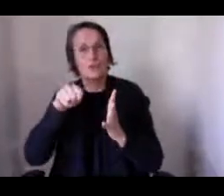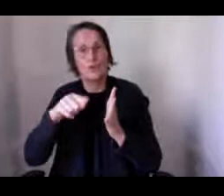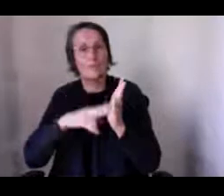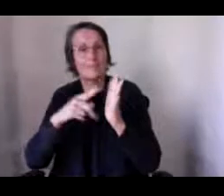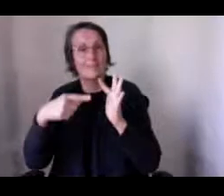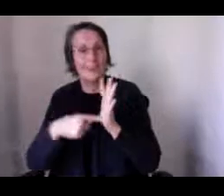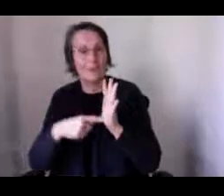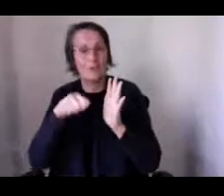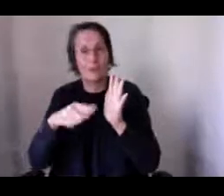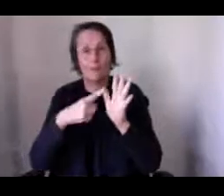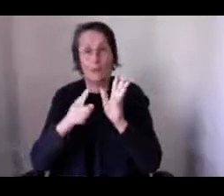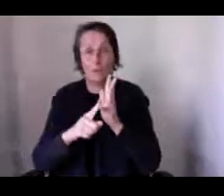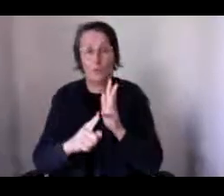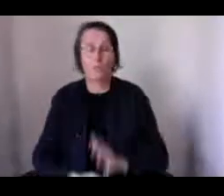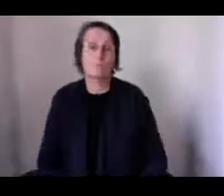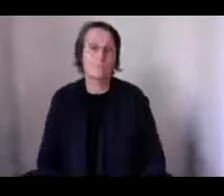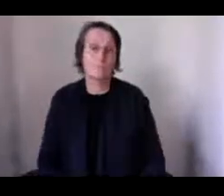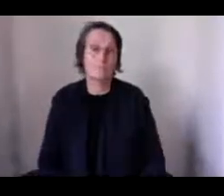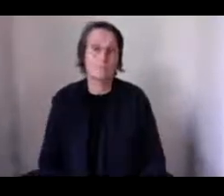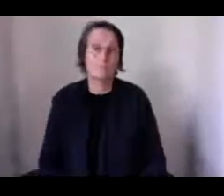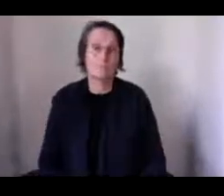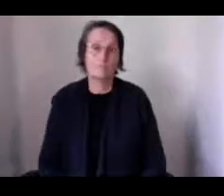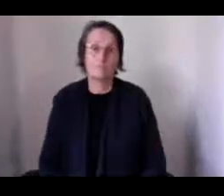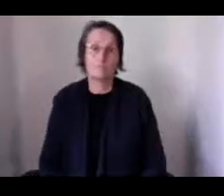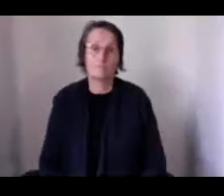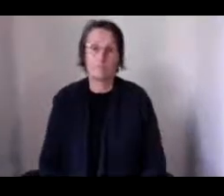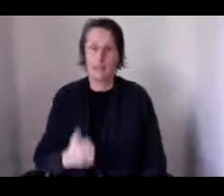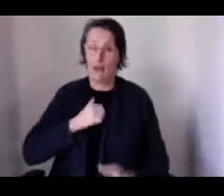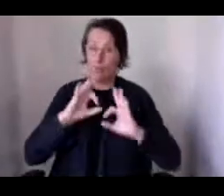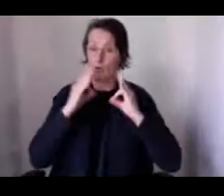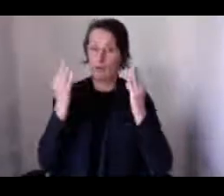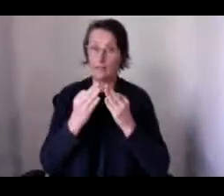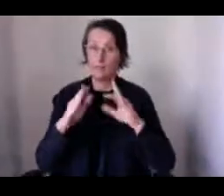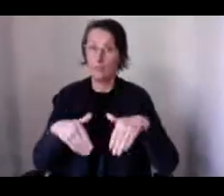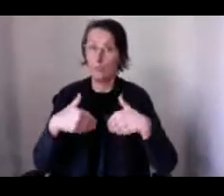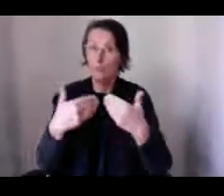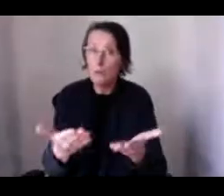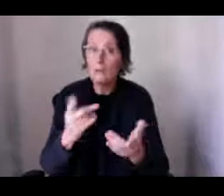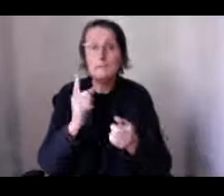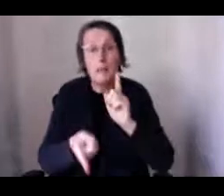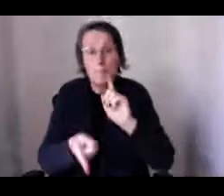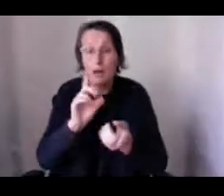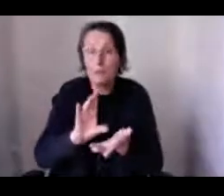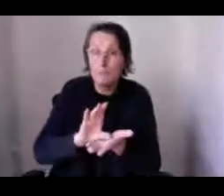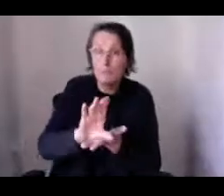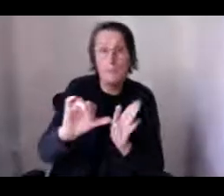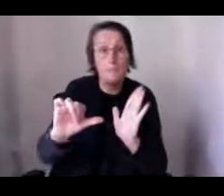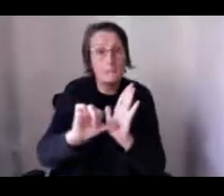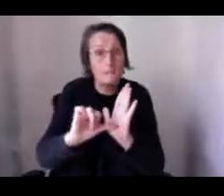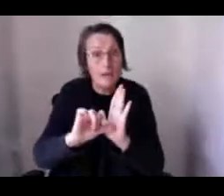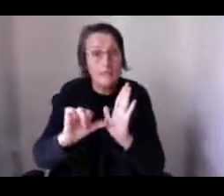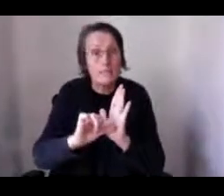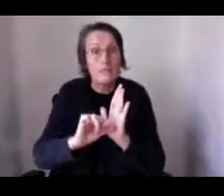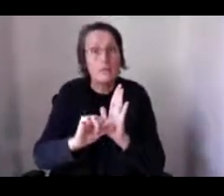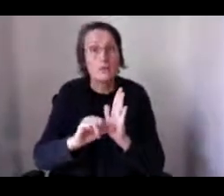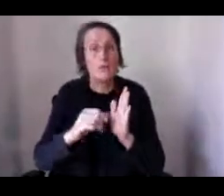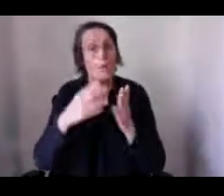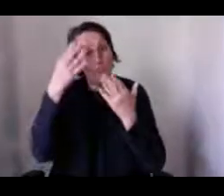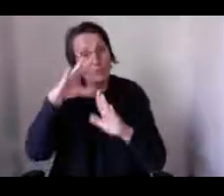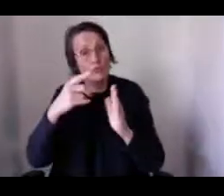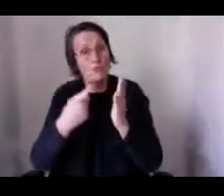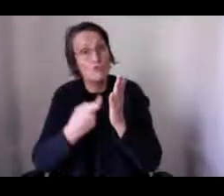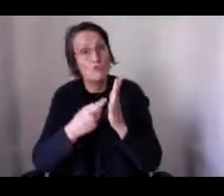lmartin@arts.net.au. We do offer funding occasionally and some residencies as well that you might be interested